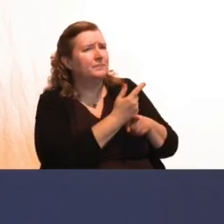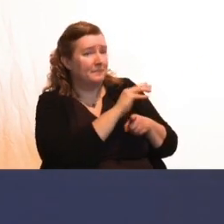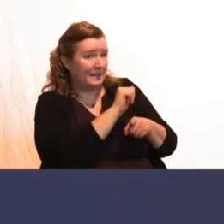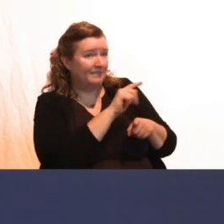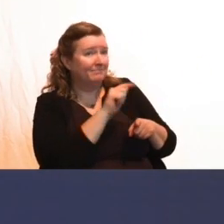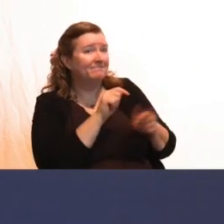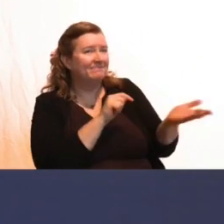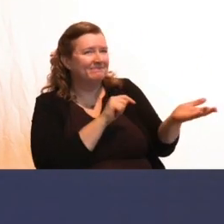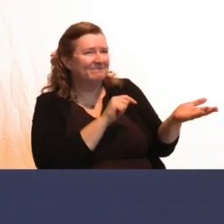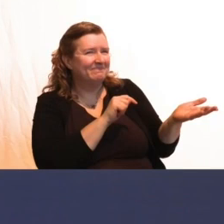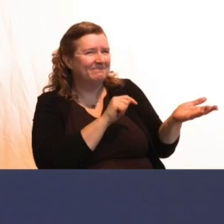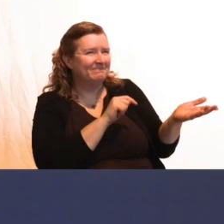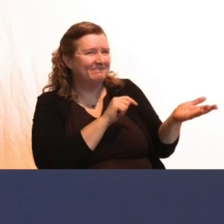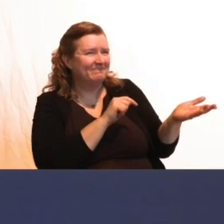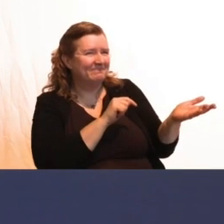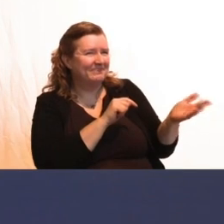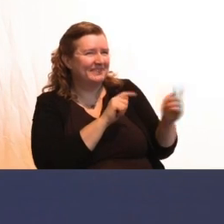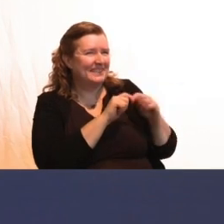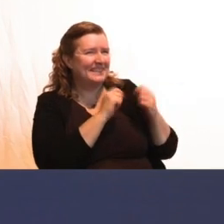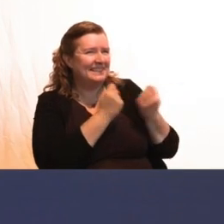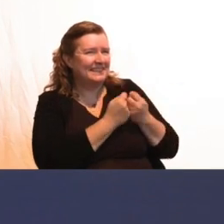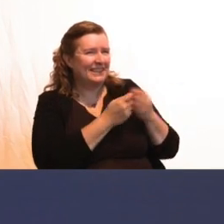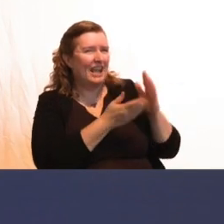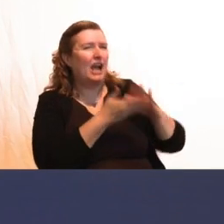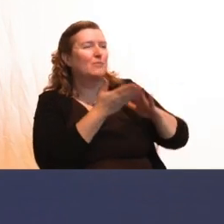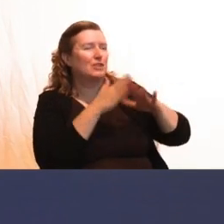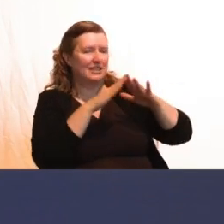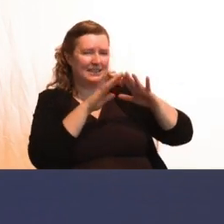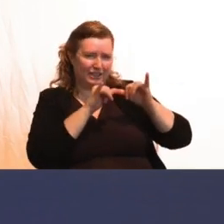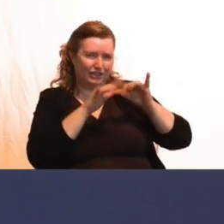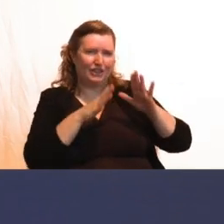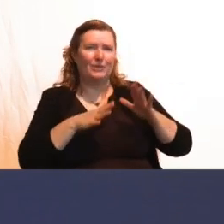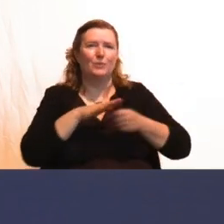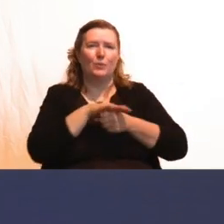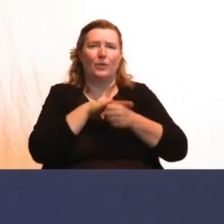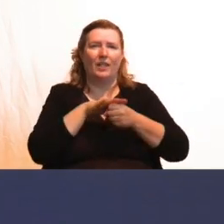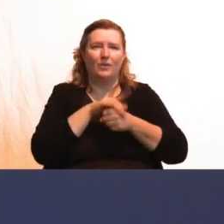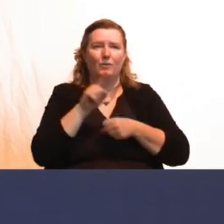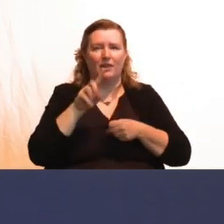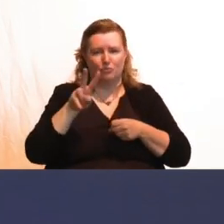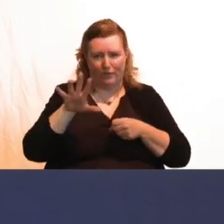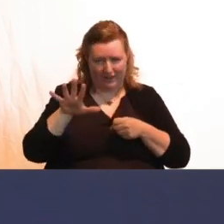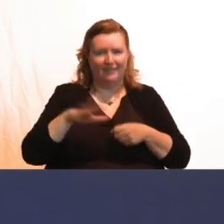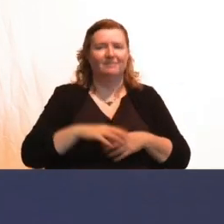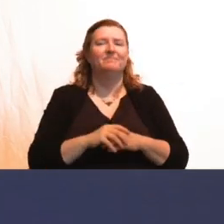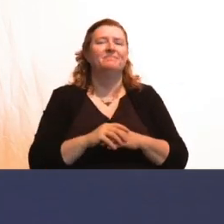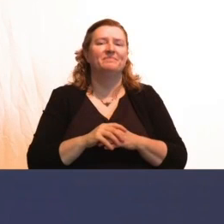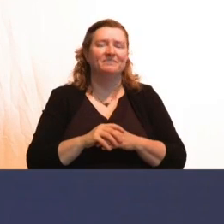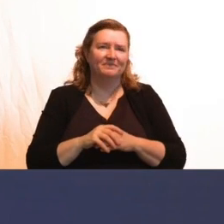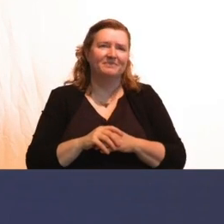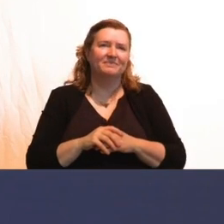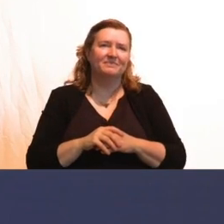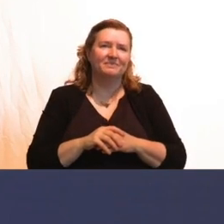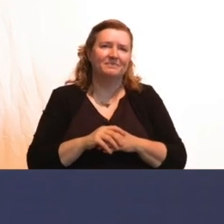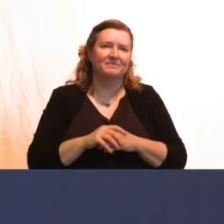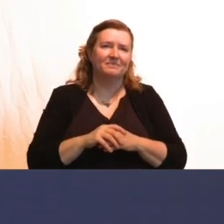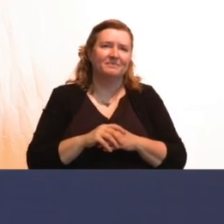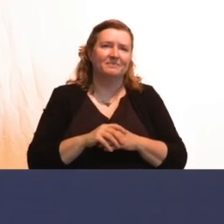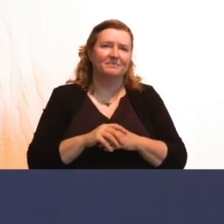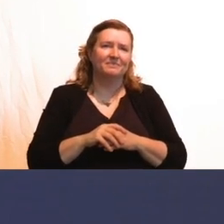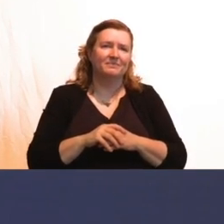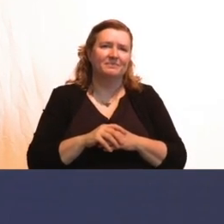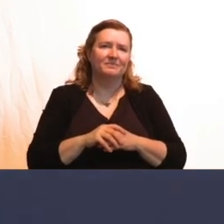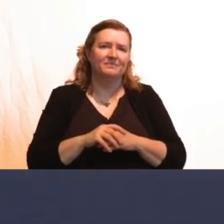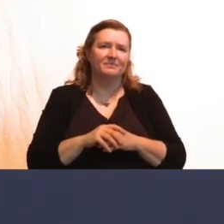him all over the state. I only recently learned that he and his buddies at 825 have never missed a briefing. That's